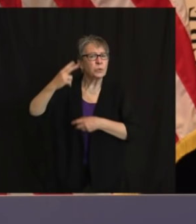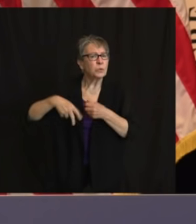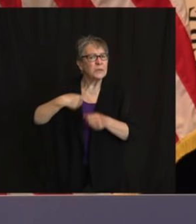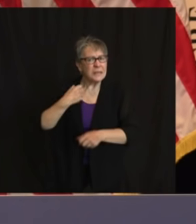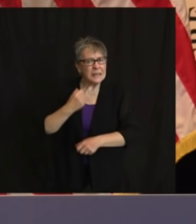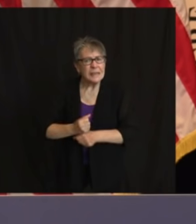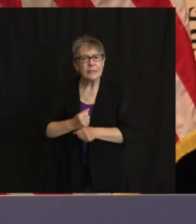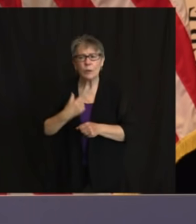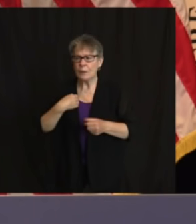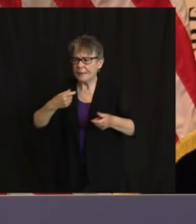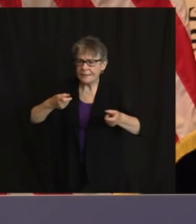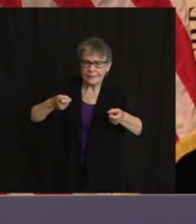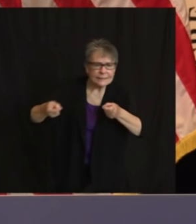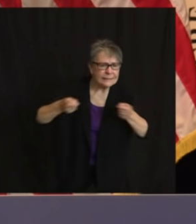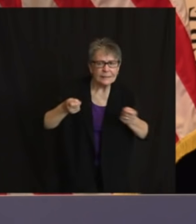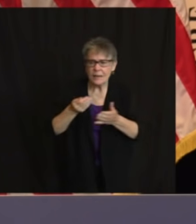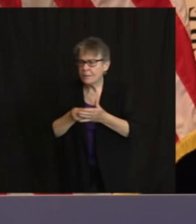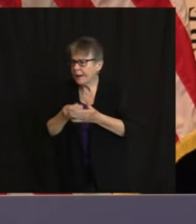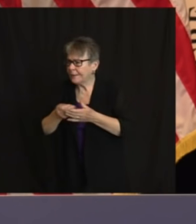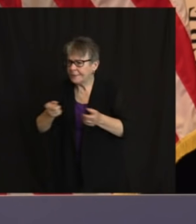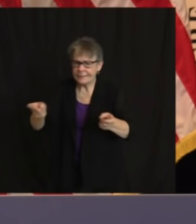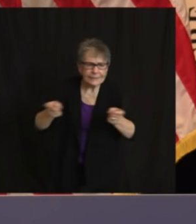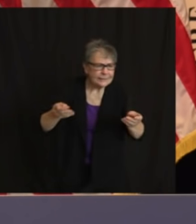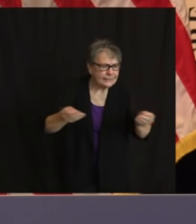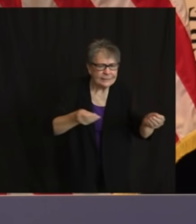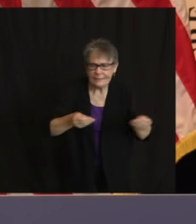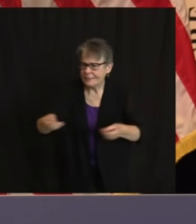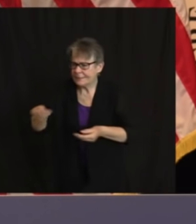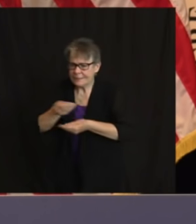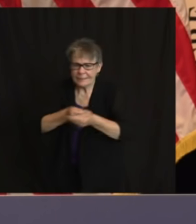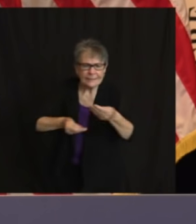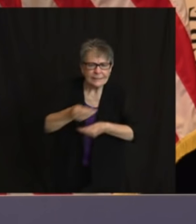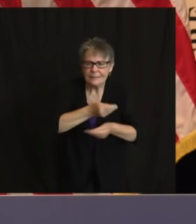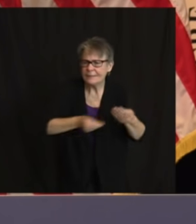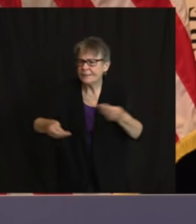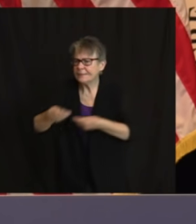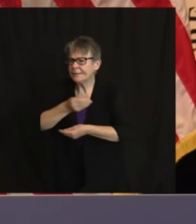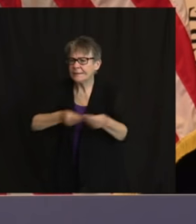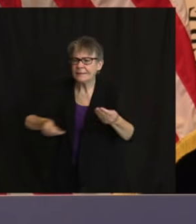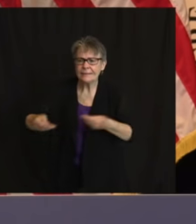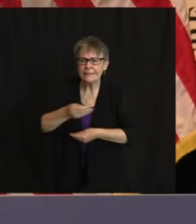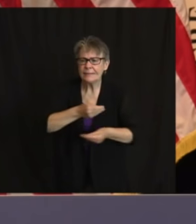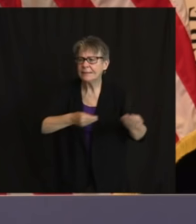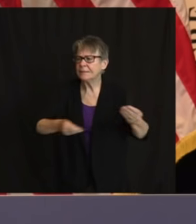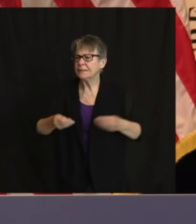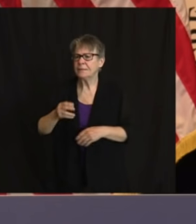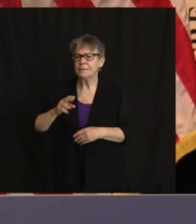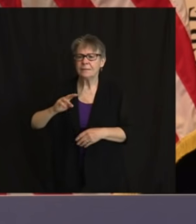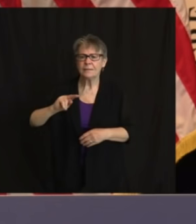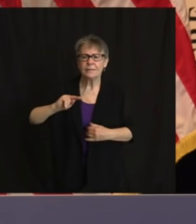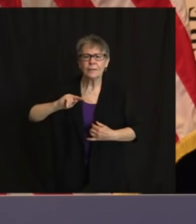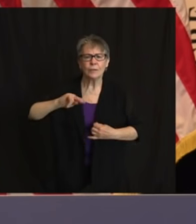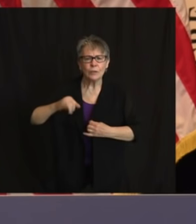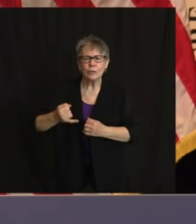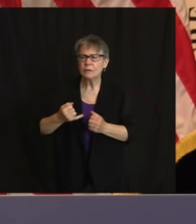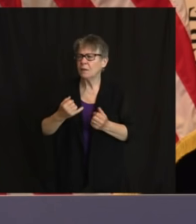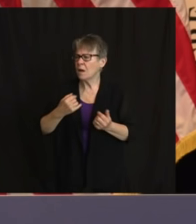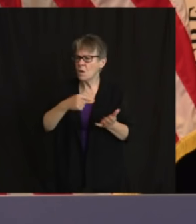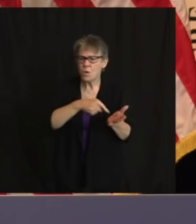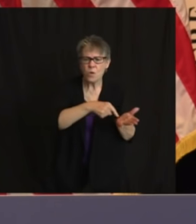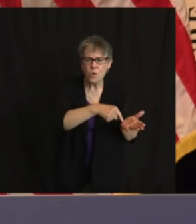elected in part to do that, to manage aggressively structural deficits. But we got no choice at the moment. And